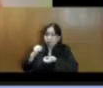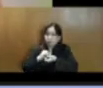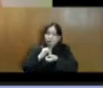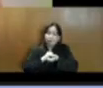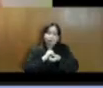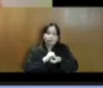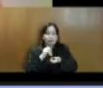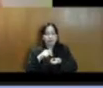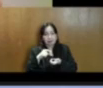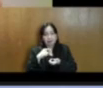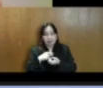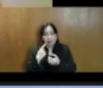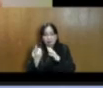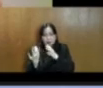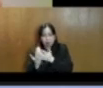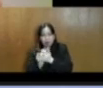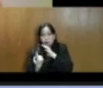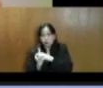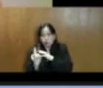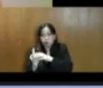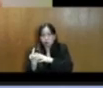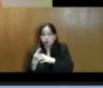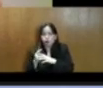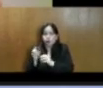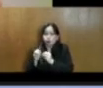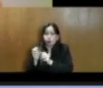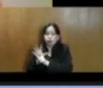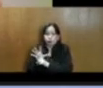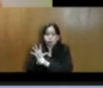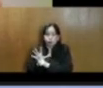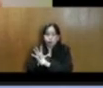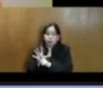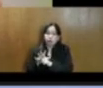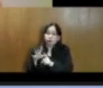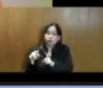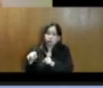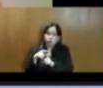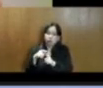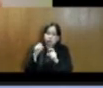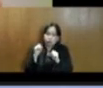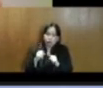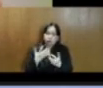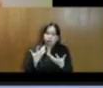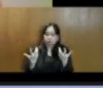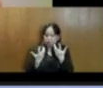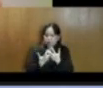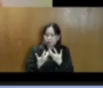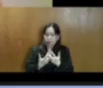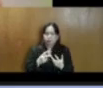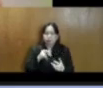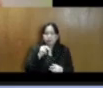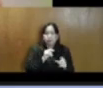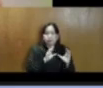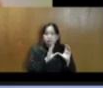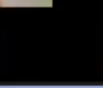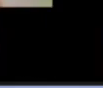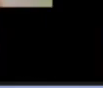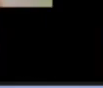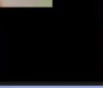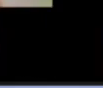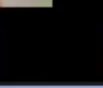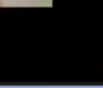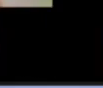these emerging and in demand so that we could really respond to what the industry would be needing for